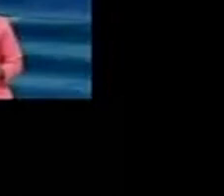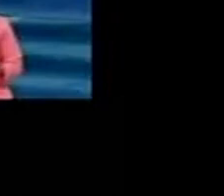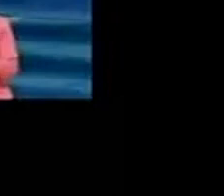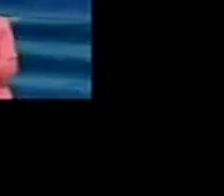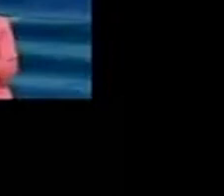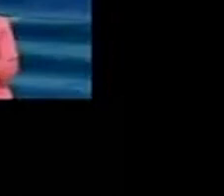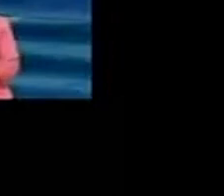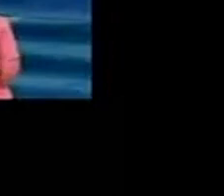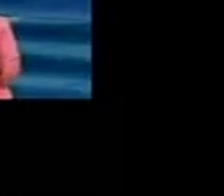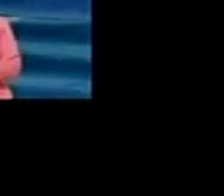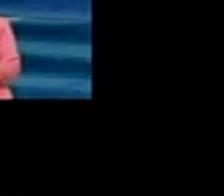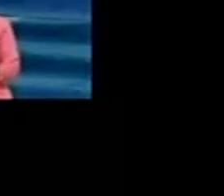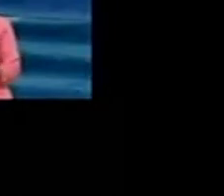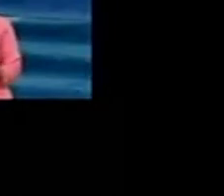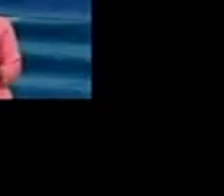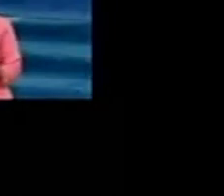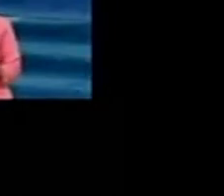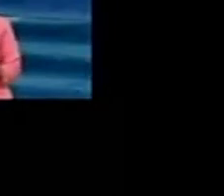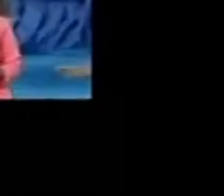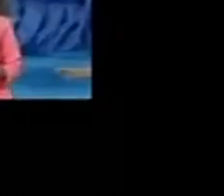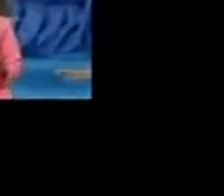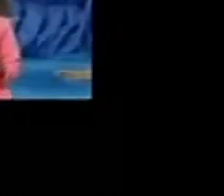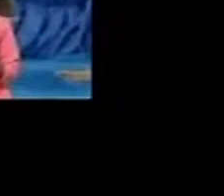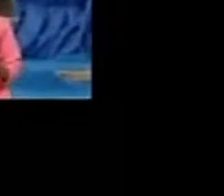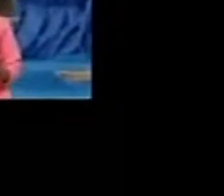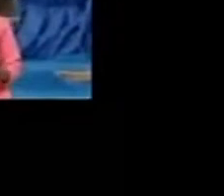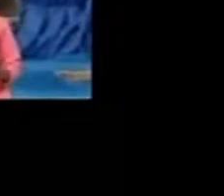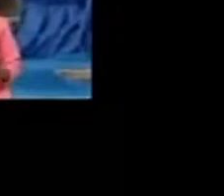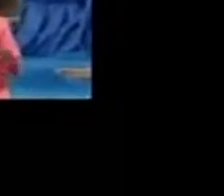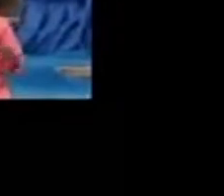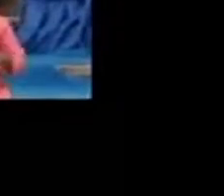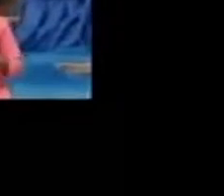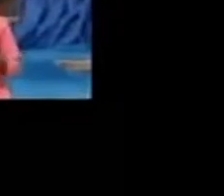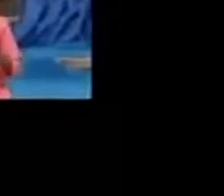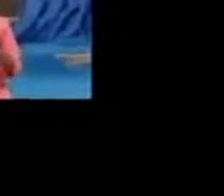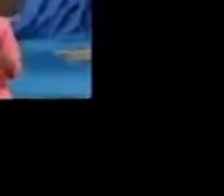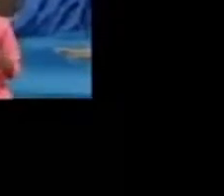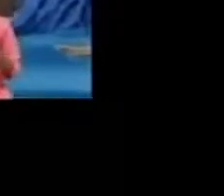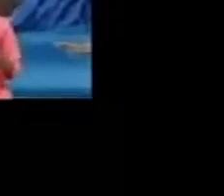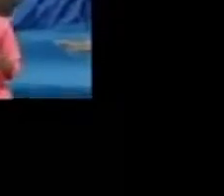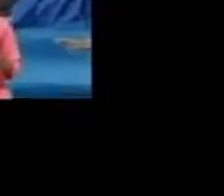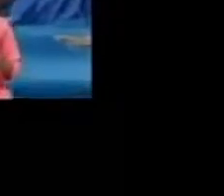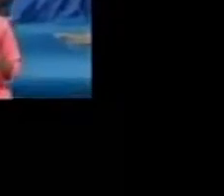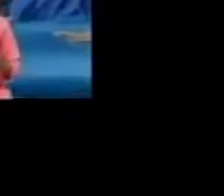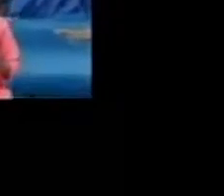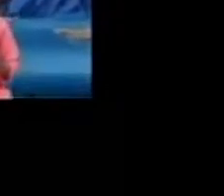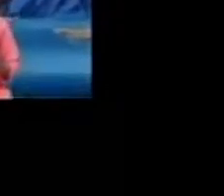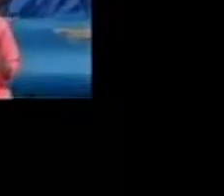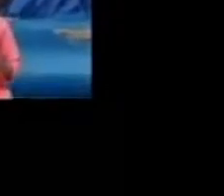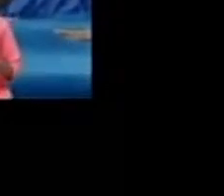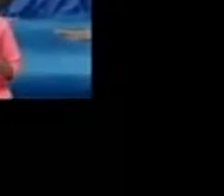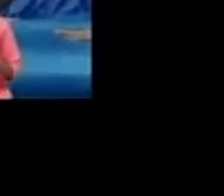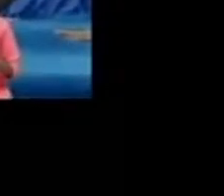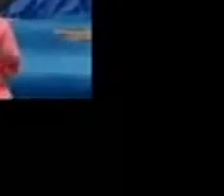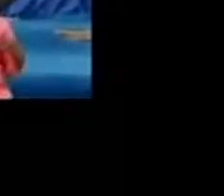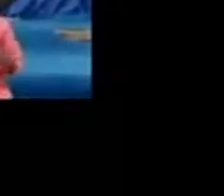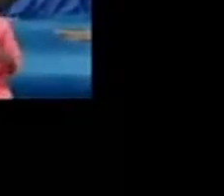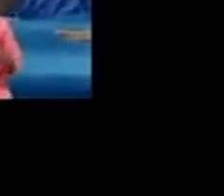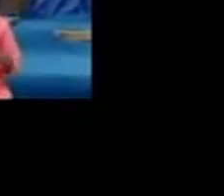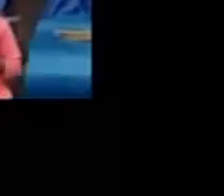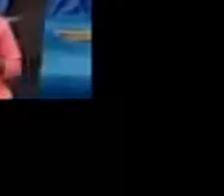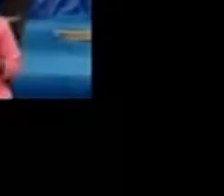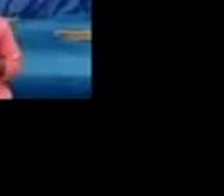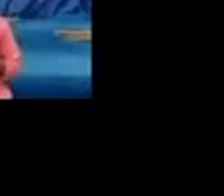ago, she started feeling pains in her stomach, excruciating pains, and she has to rise up and call